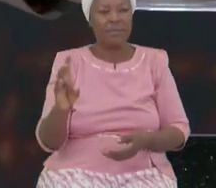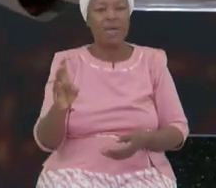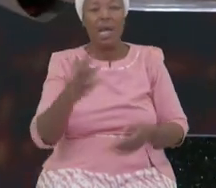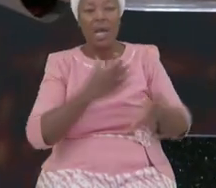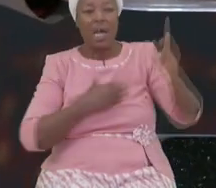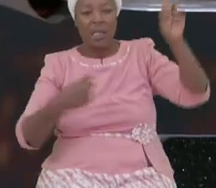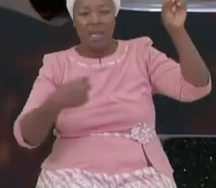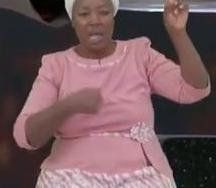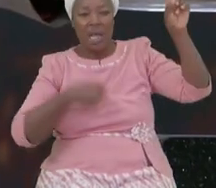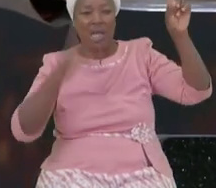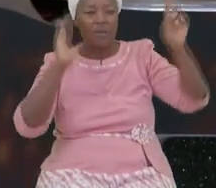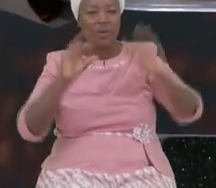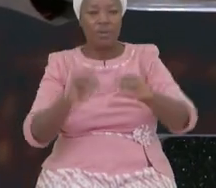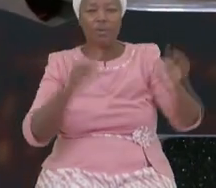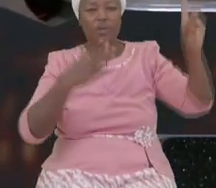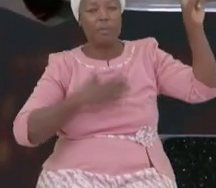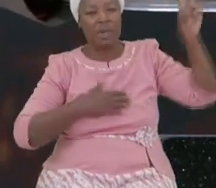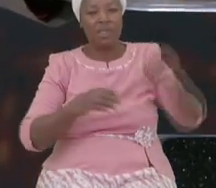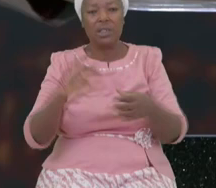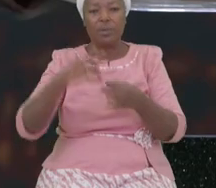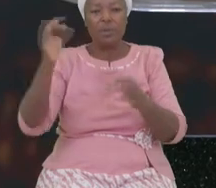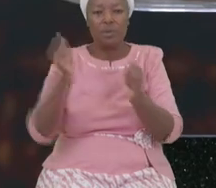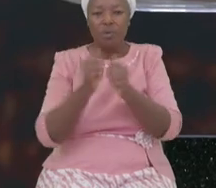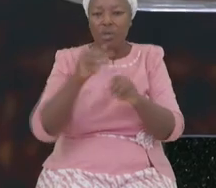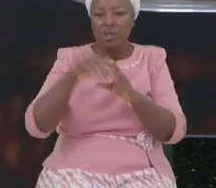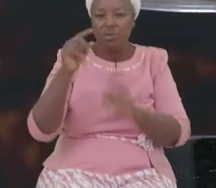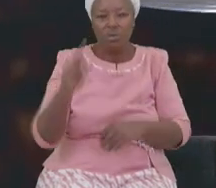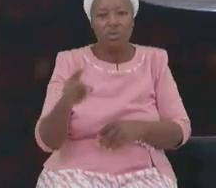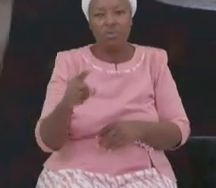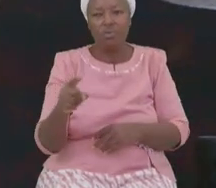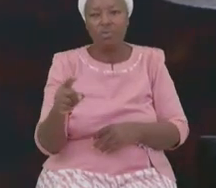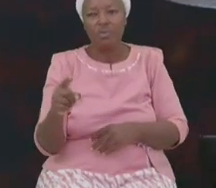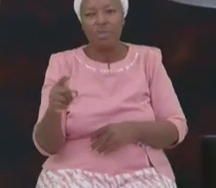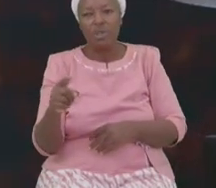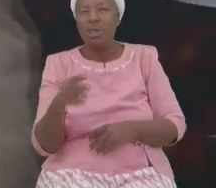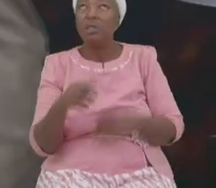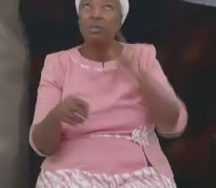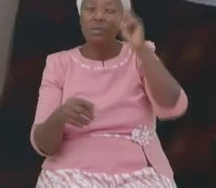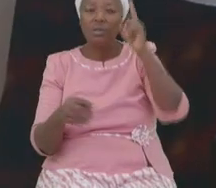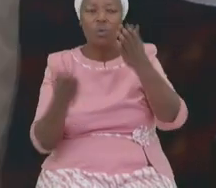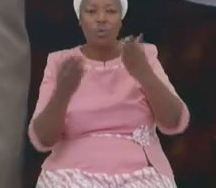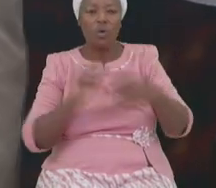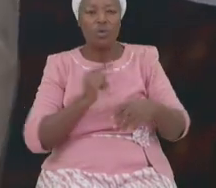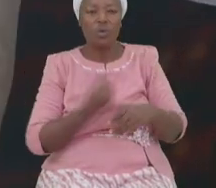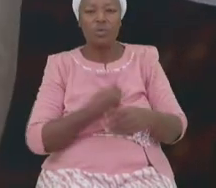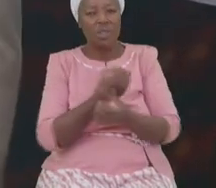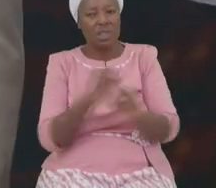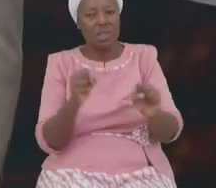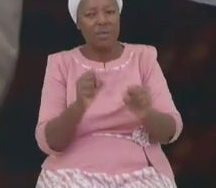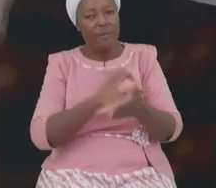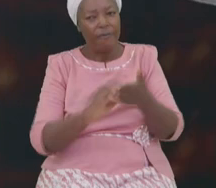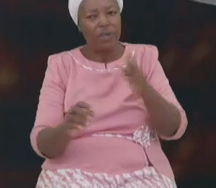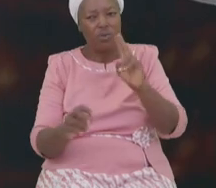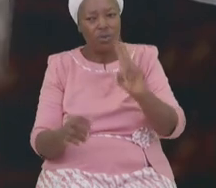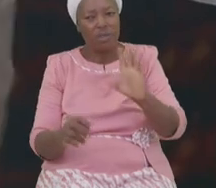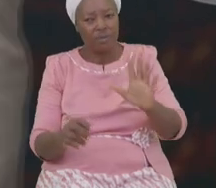will put my spirit within you. He wants us saved, verse 25. He wants us